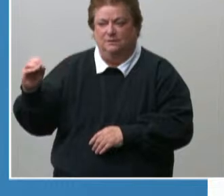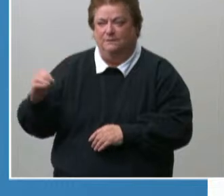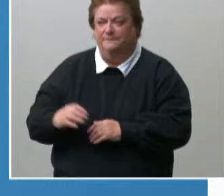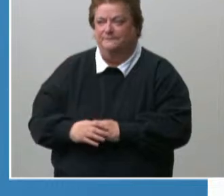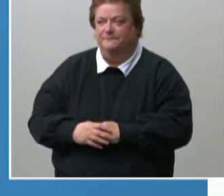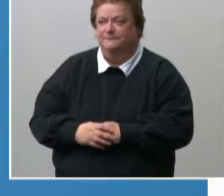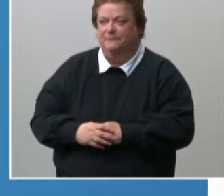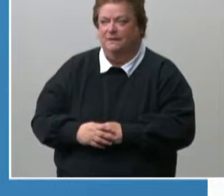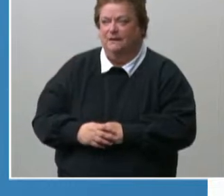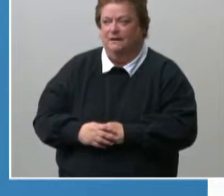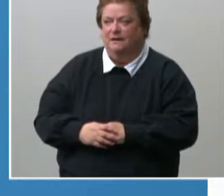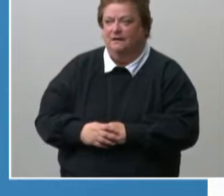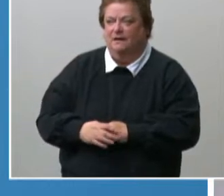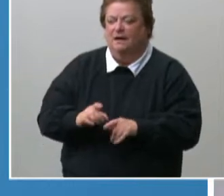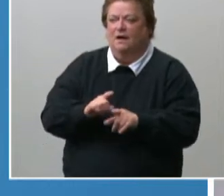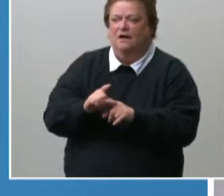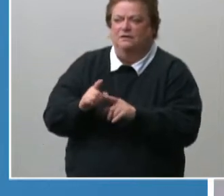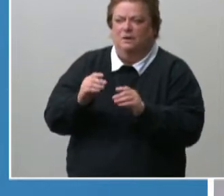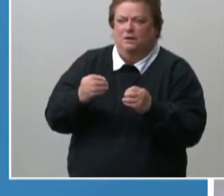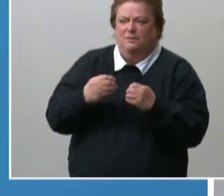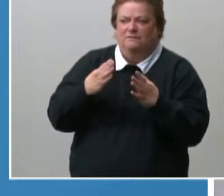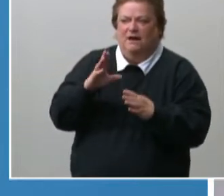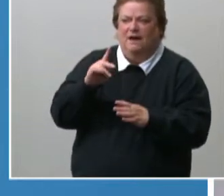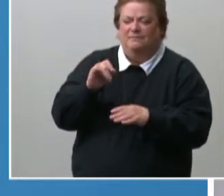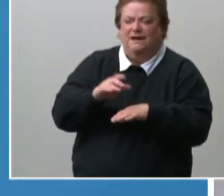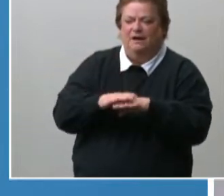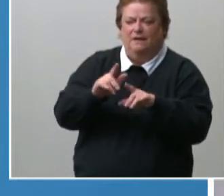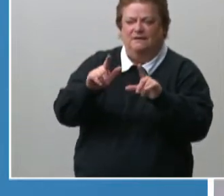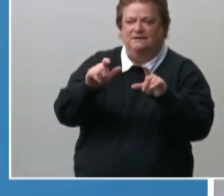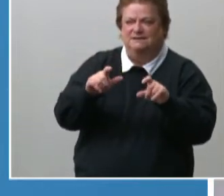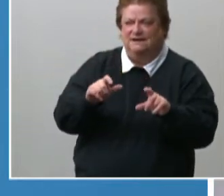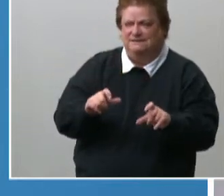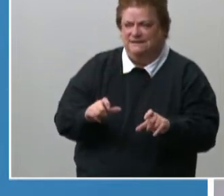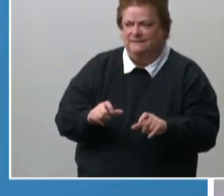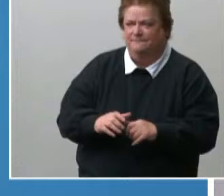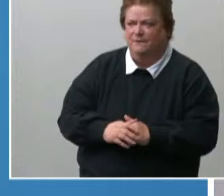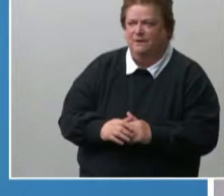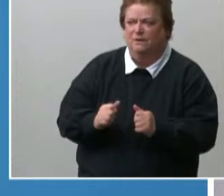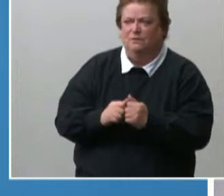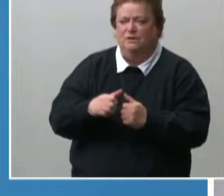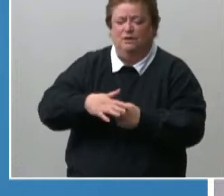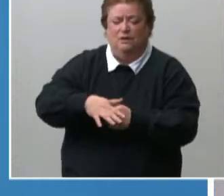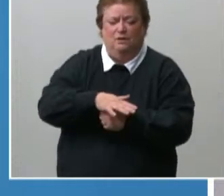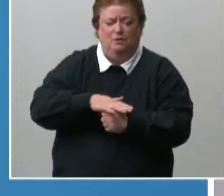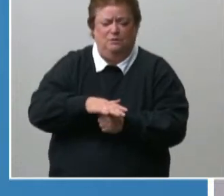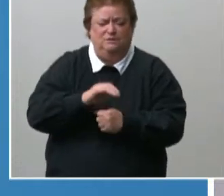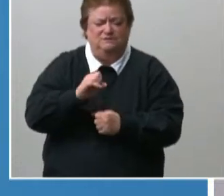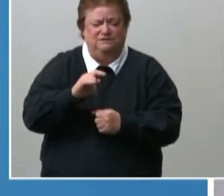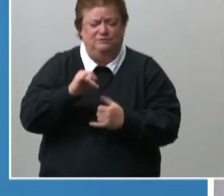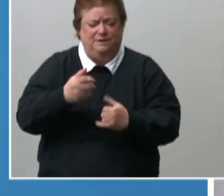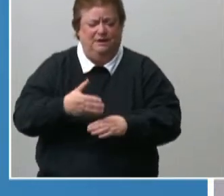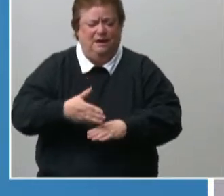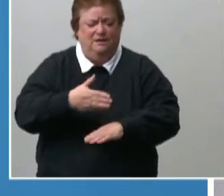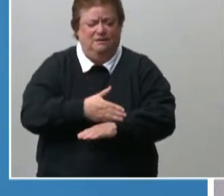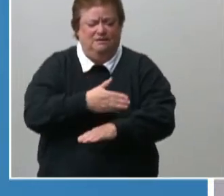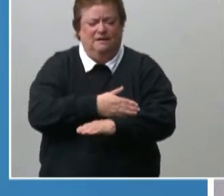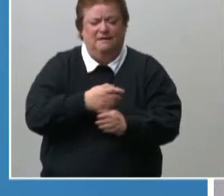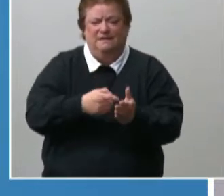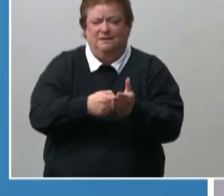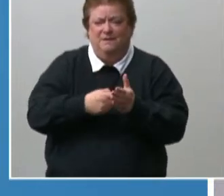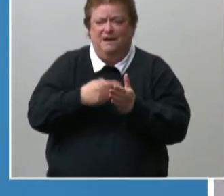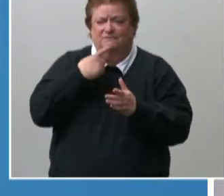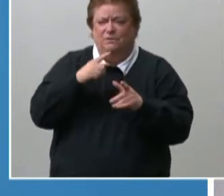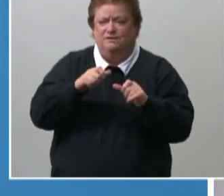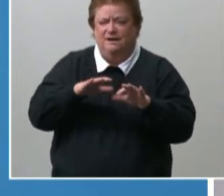402-441-4200. I also want to provide an update on testing today. With our local situation getting better, the demand for